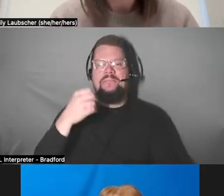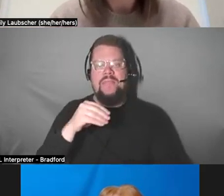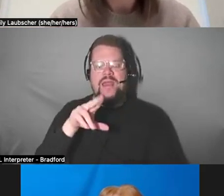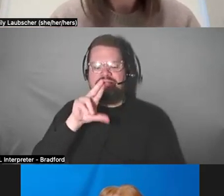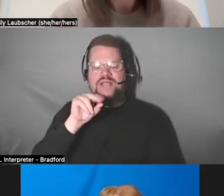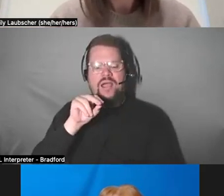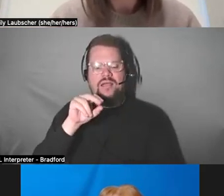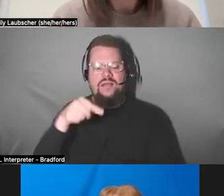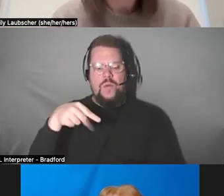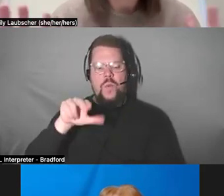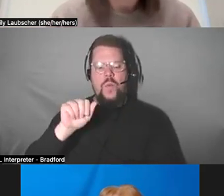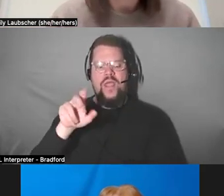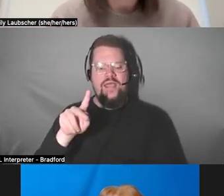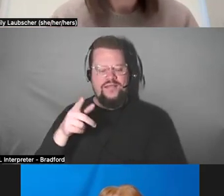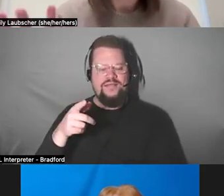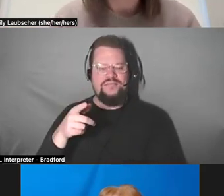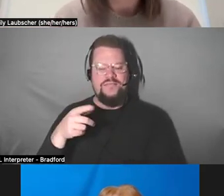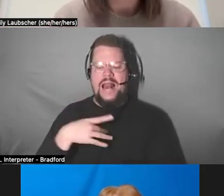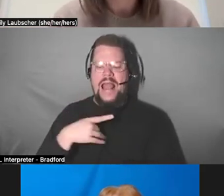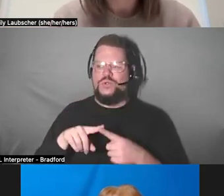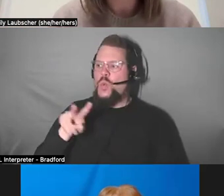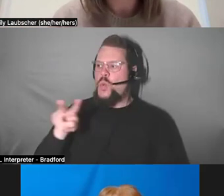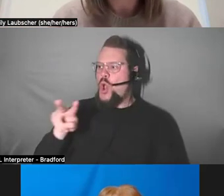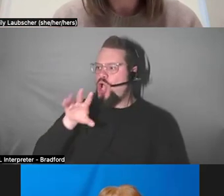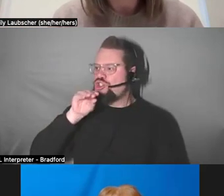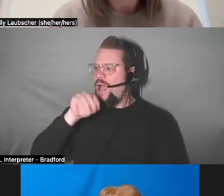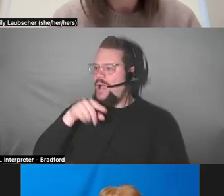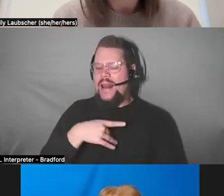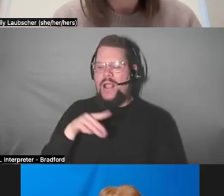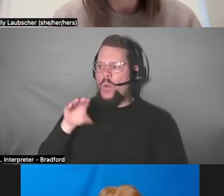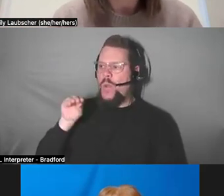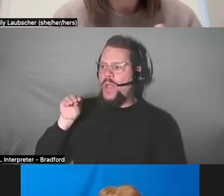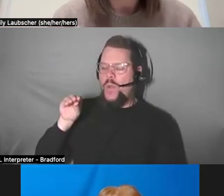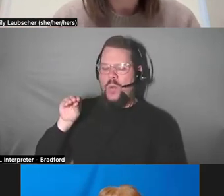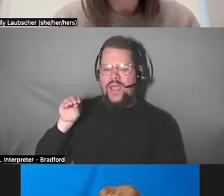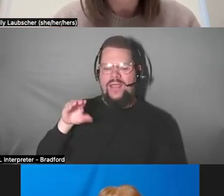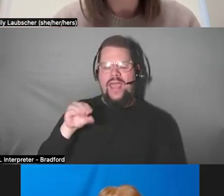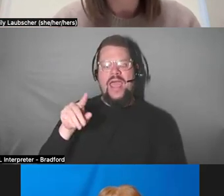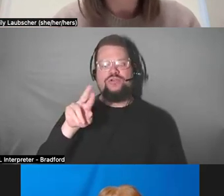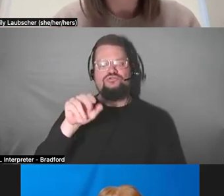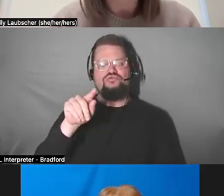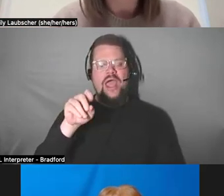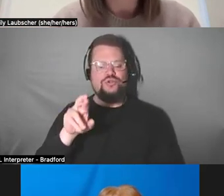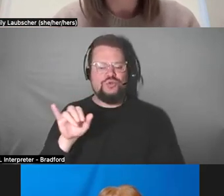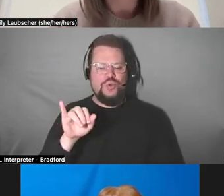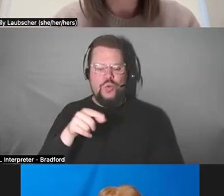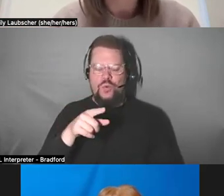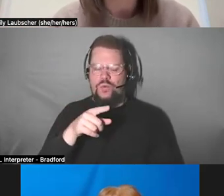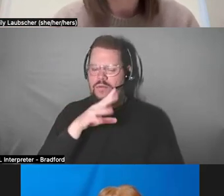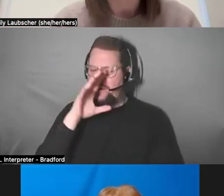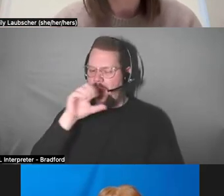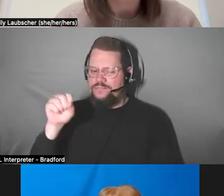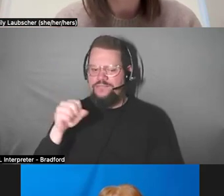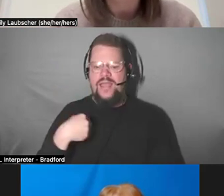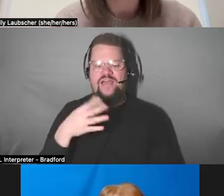quack. He liked to watch the ducks and make duck sounds. And tractor. He was obsessed with tractors. And there